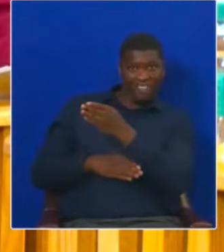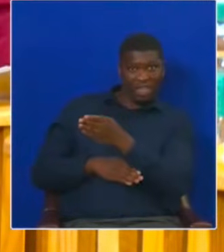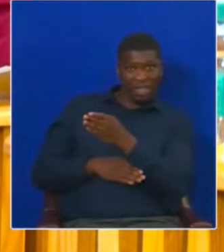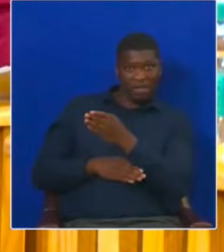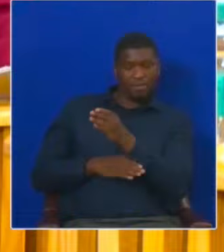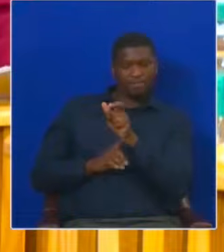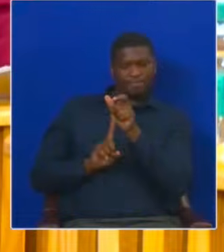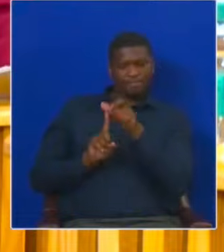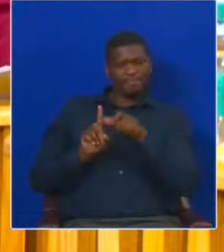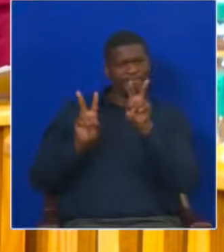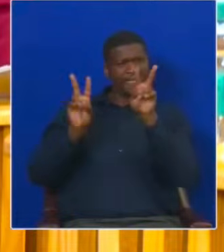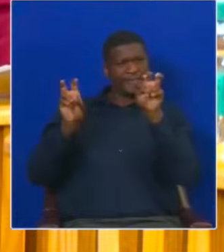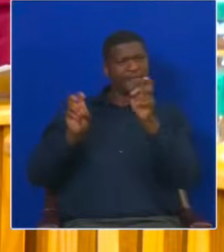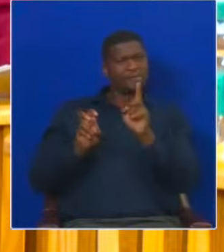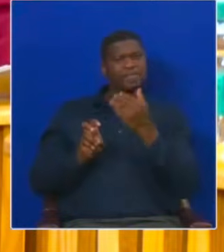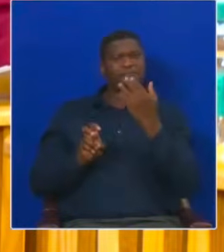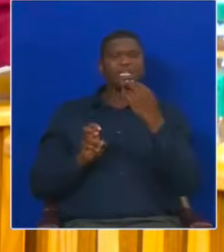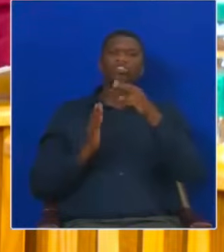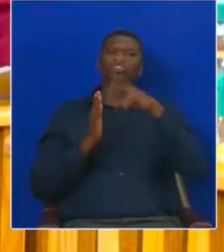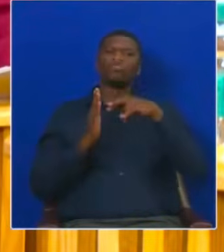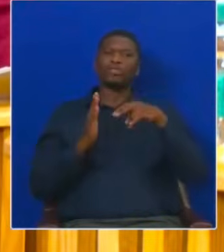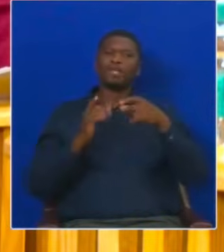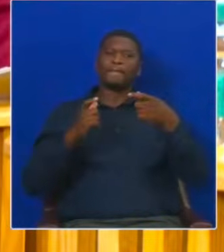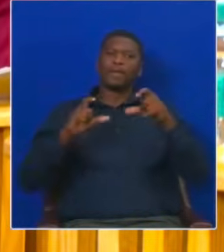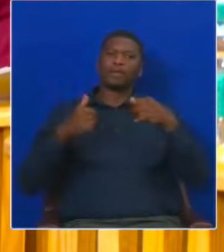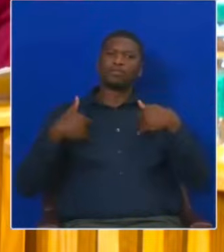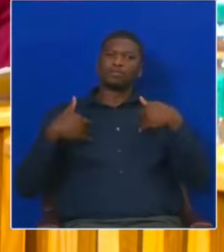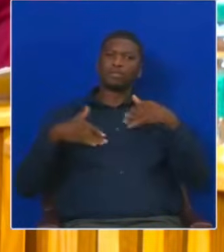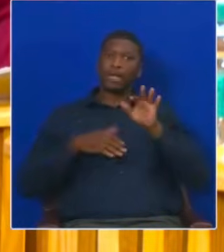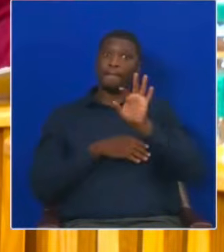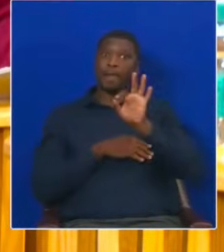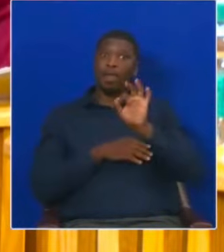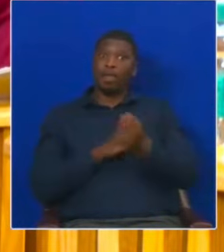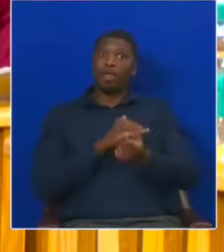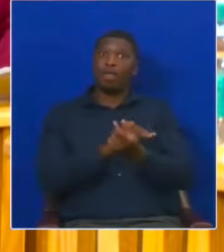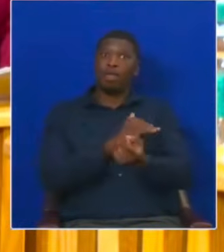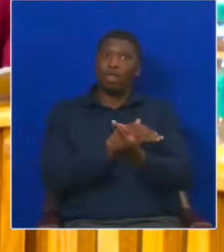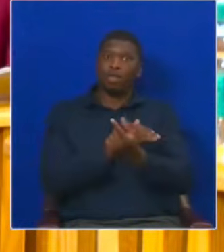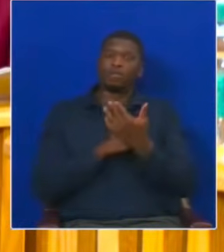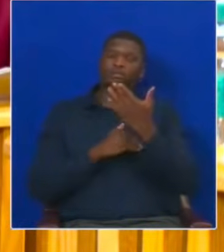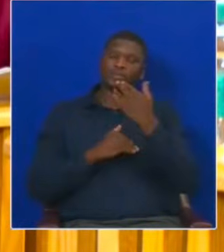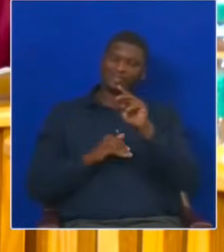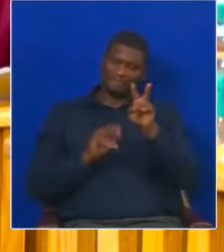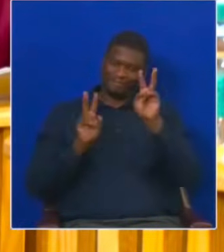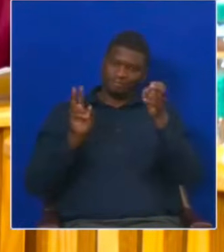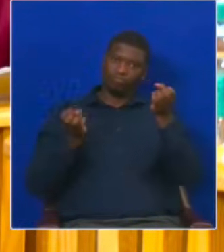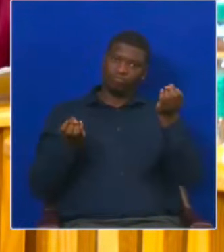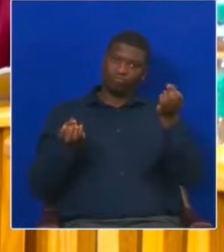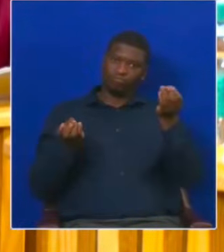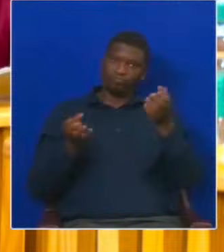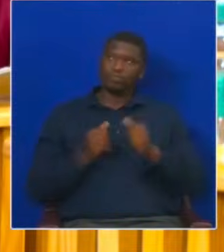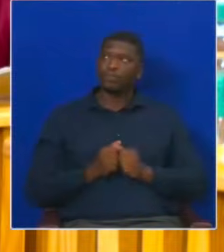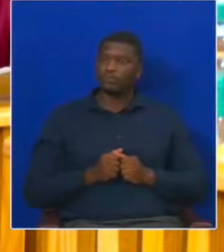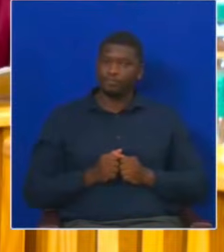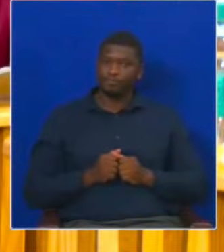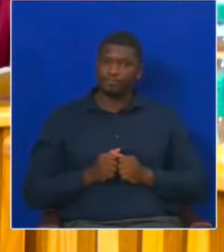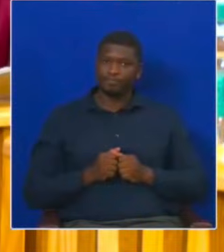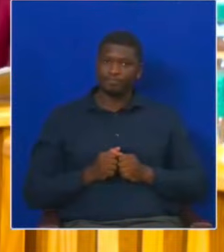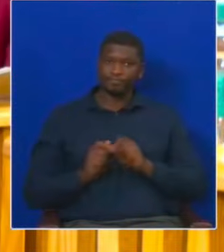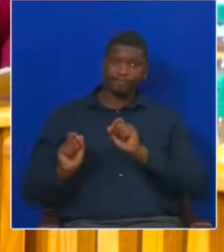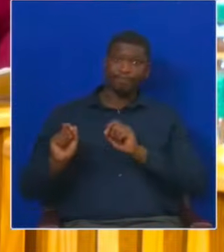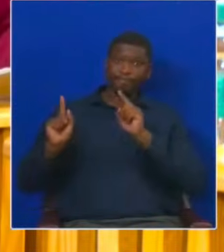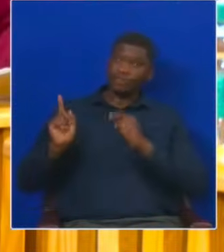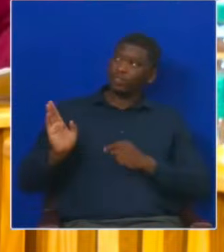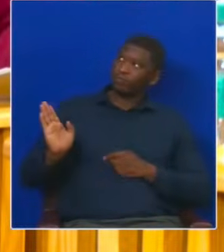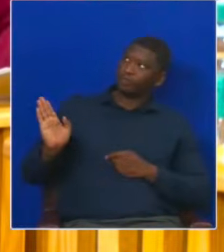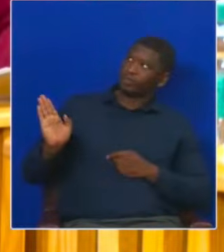paragraph beginning on Monday. Thank you. Thank you, Commissioners. The title